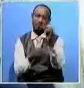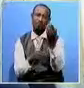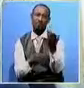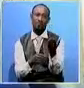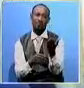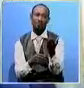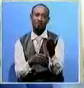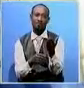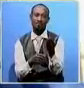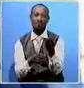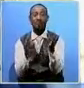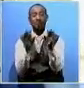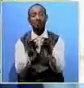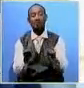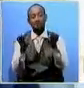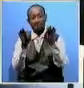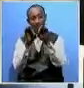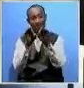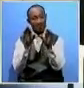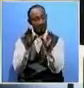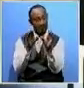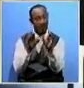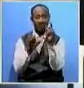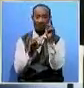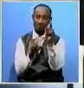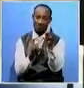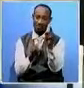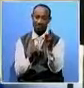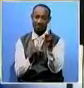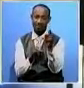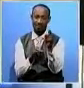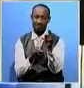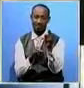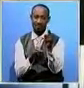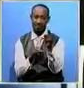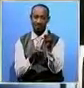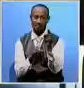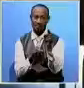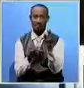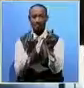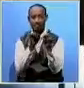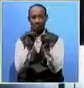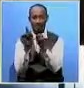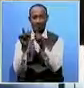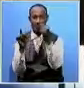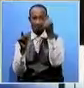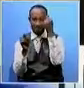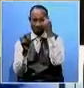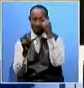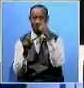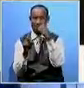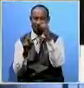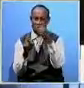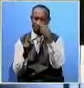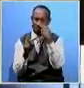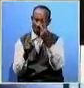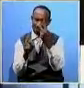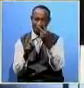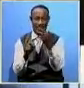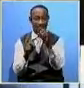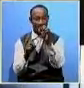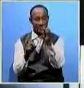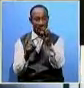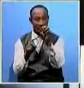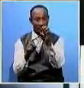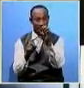very important sector to us as government, that we need to look at the small,